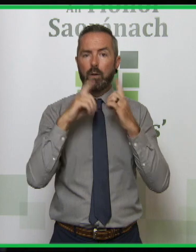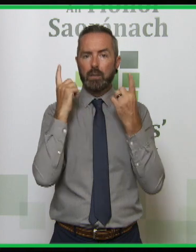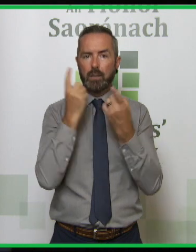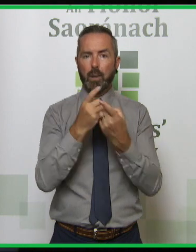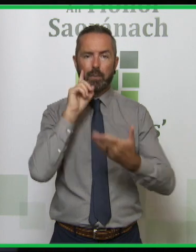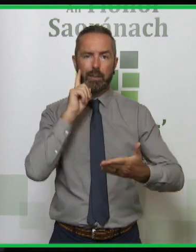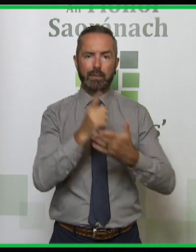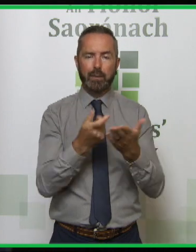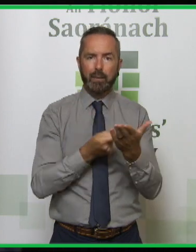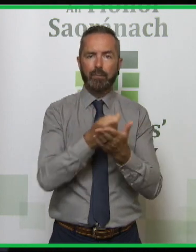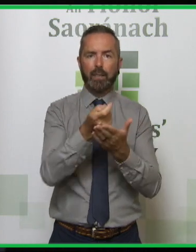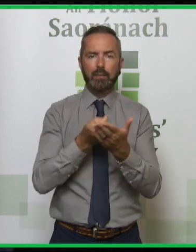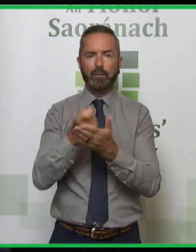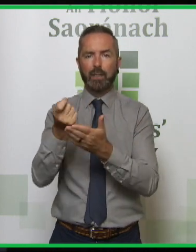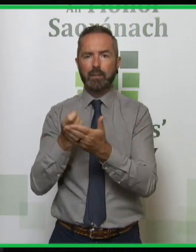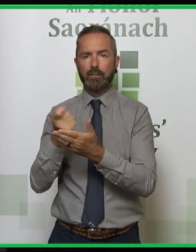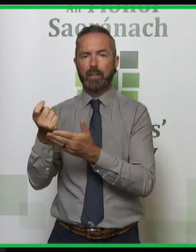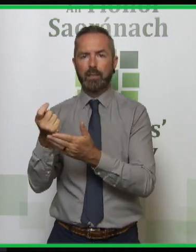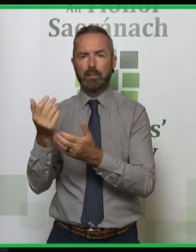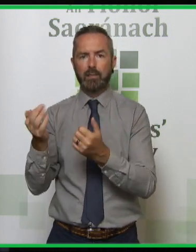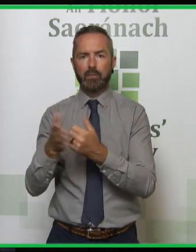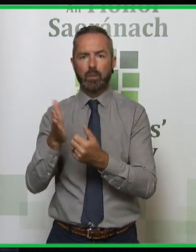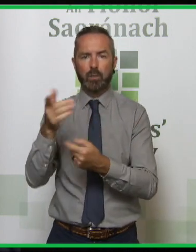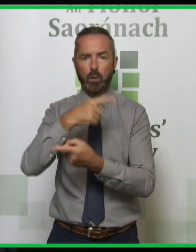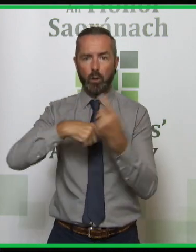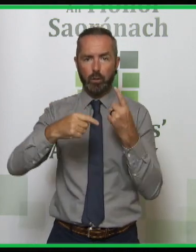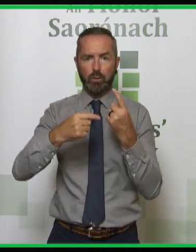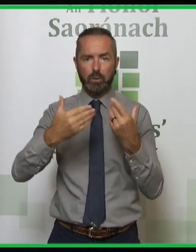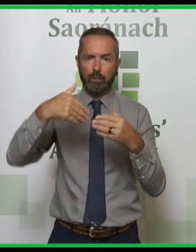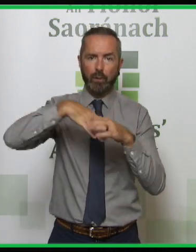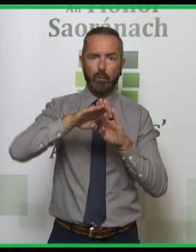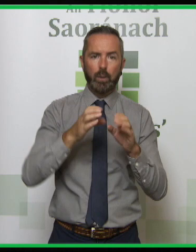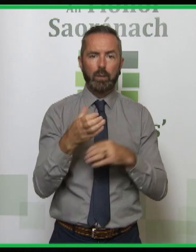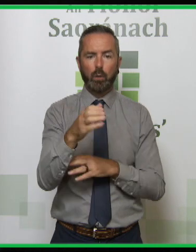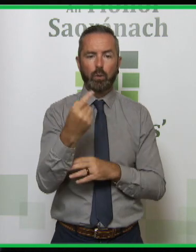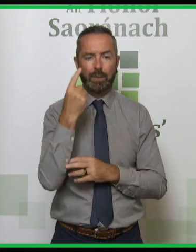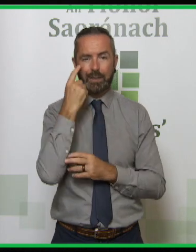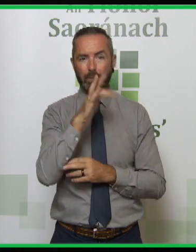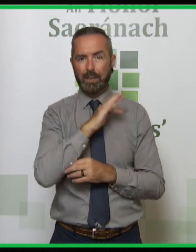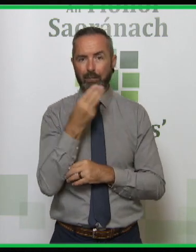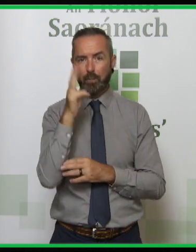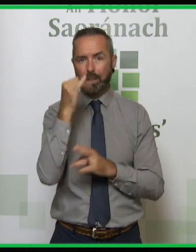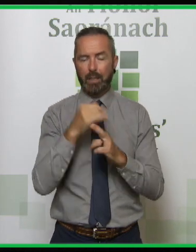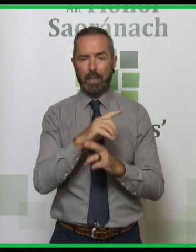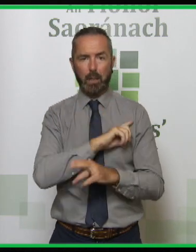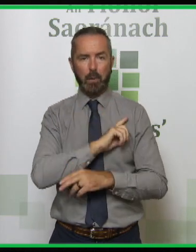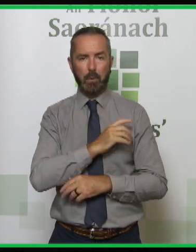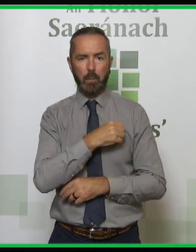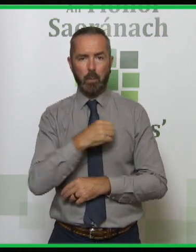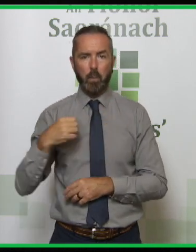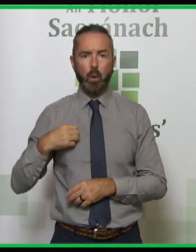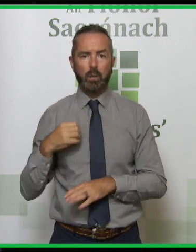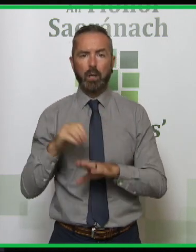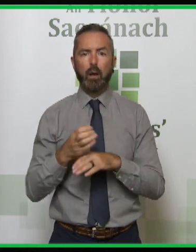invest in a number of us undertaking this course at European level. And you can see myself there in Poland a few years ago taking the course with some